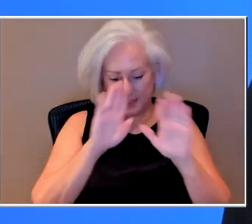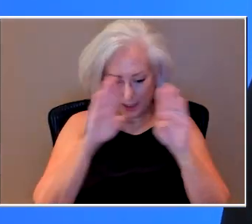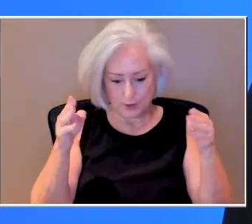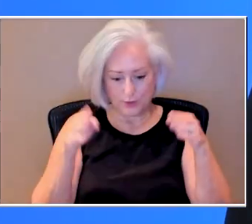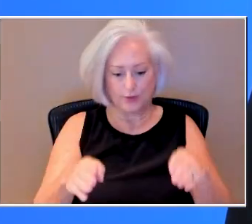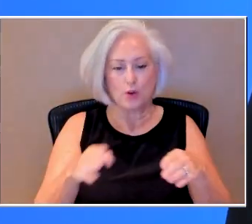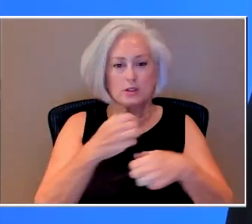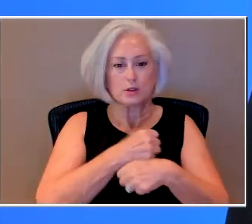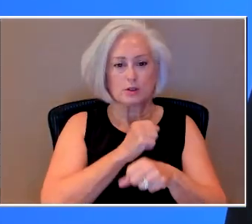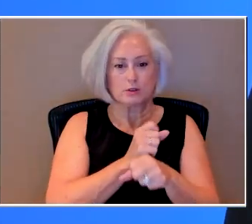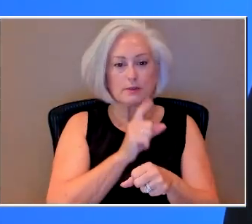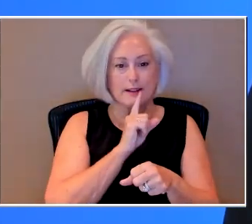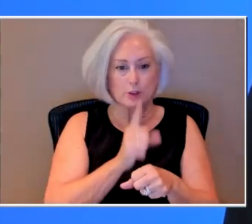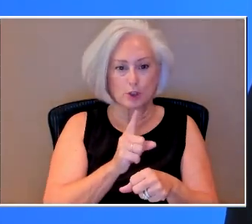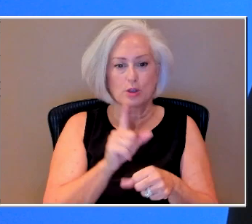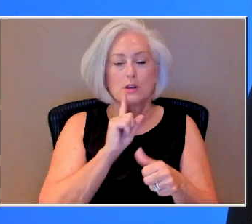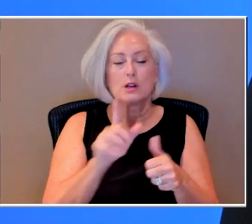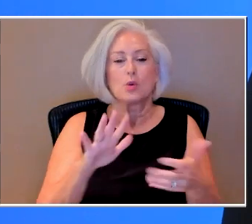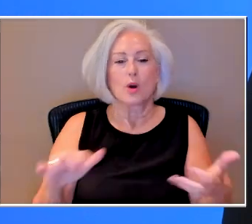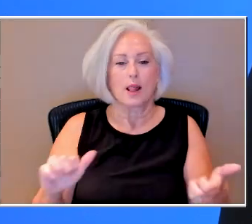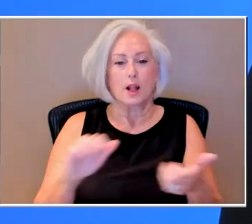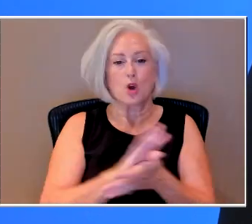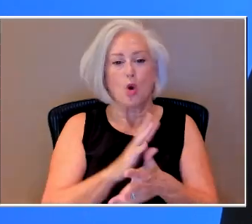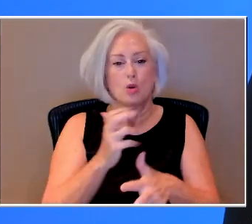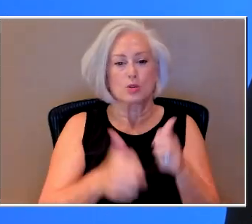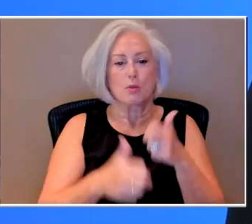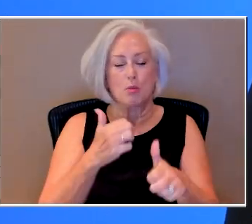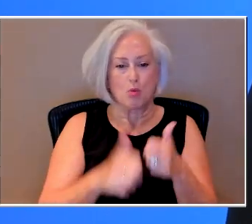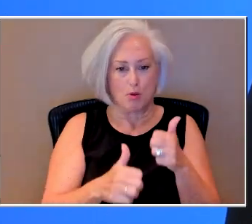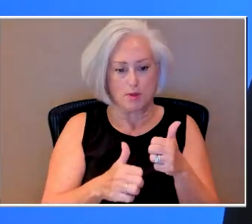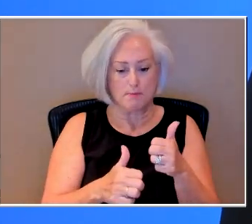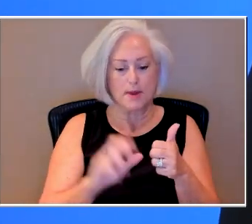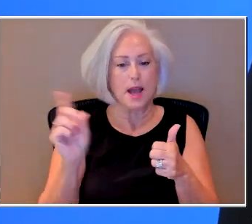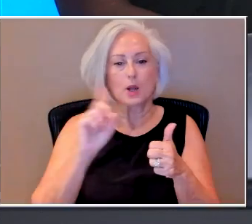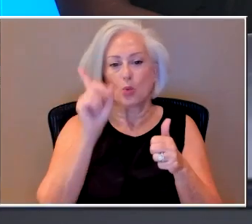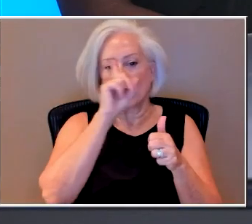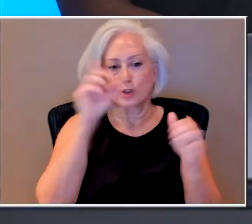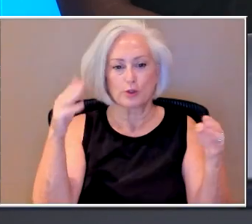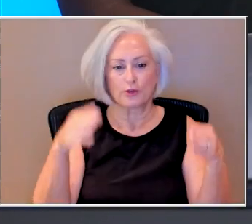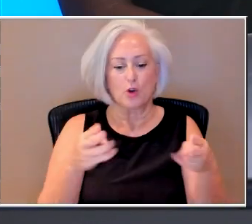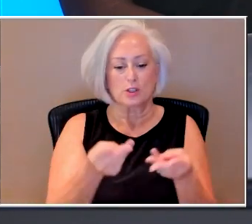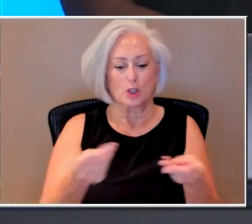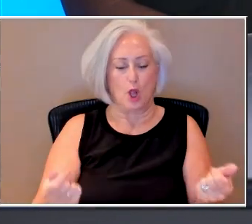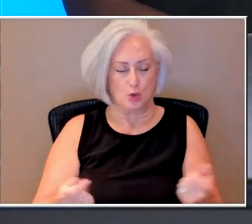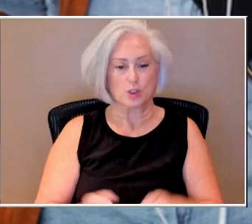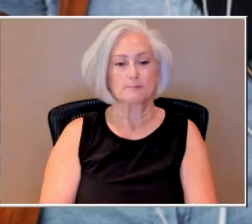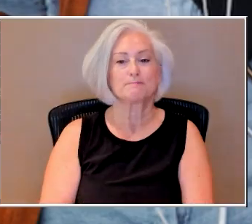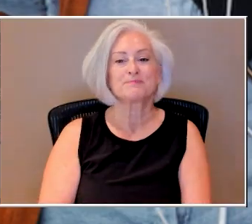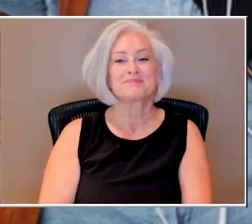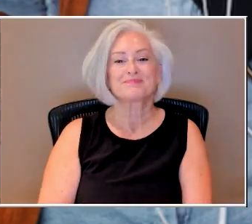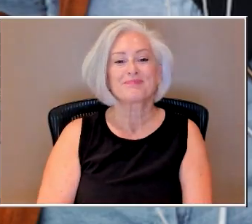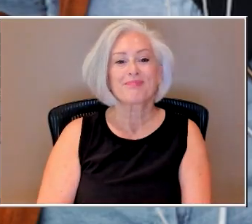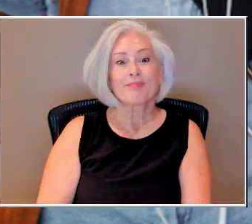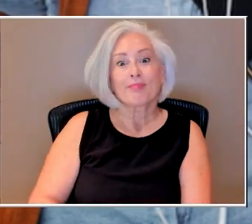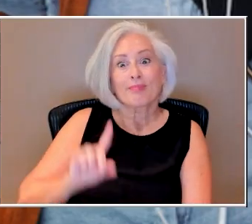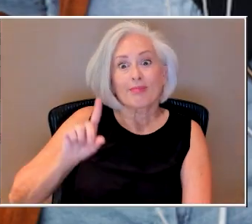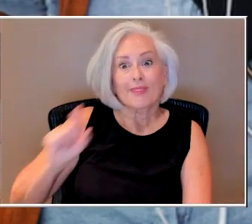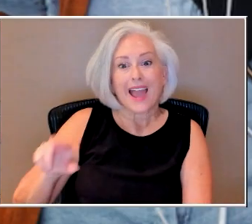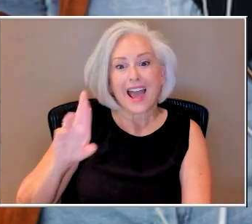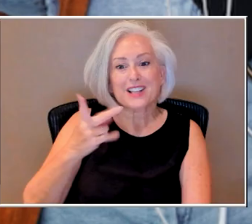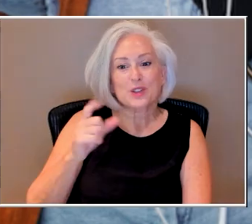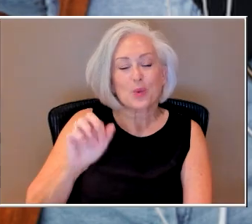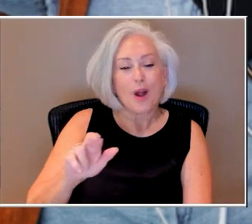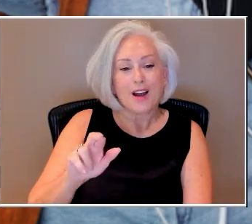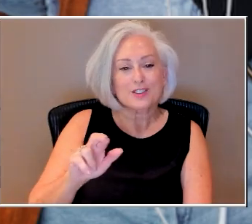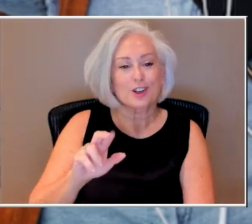be causing the problem, and where we're going to focus our solution. Well, while we have him here, make sure you ask Roger your questions. You can use the chat